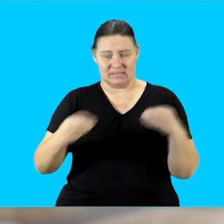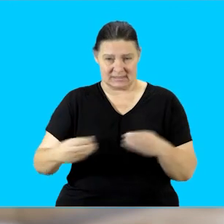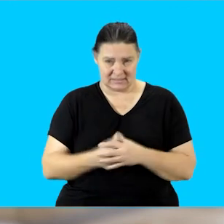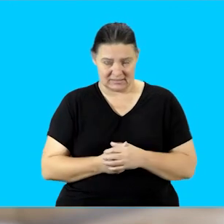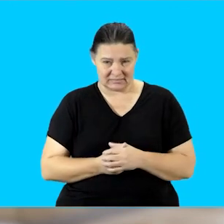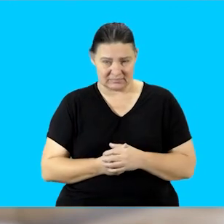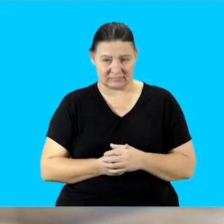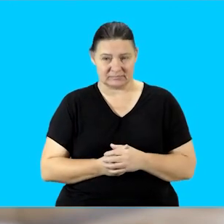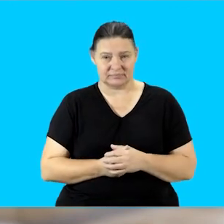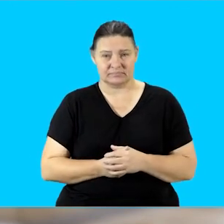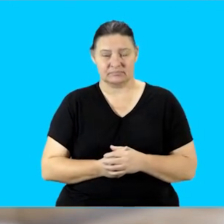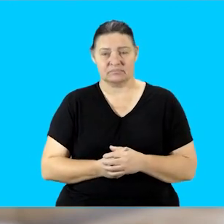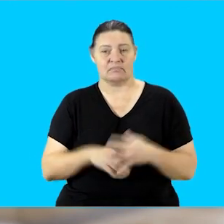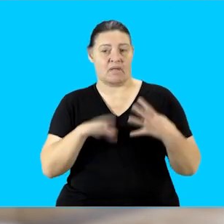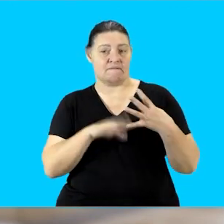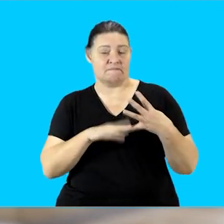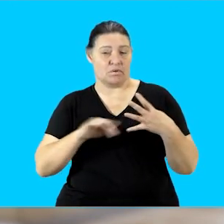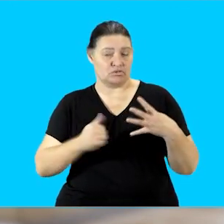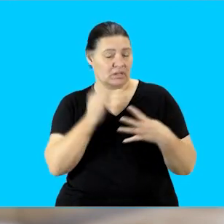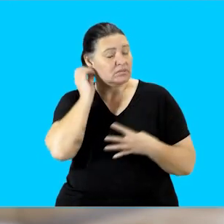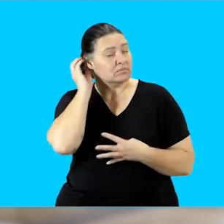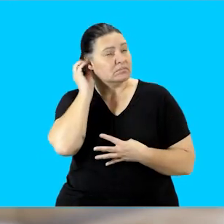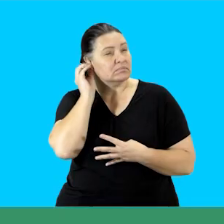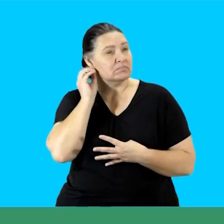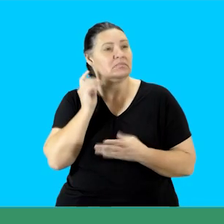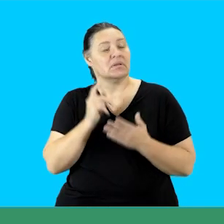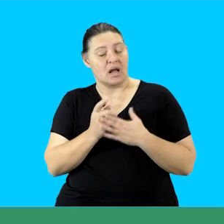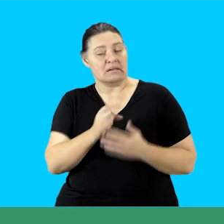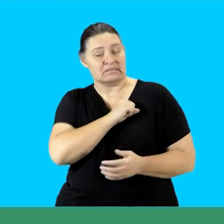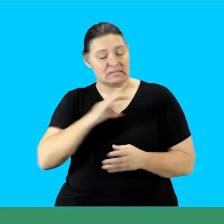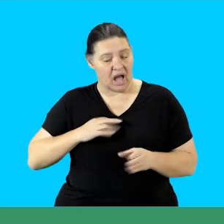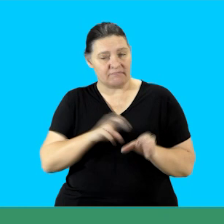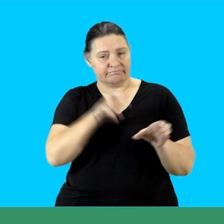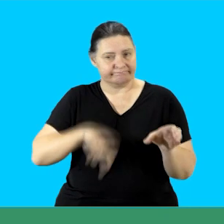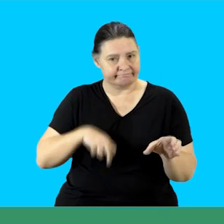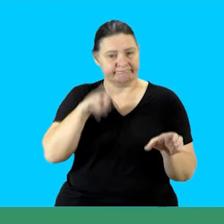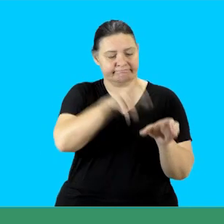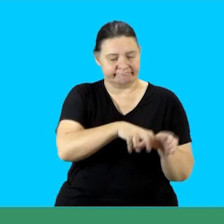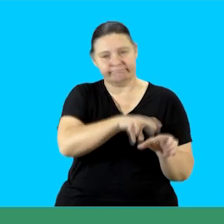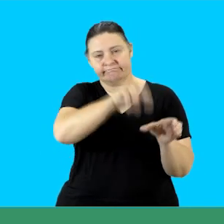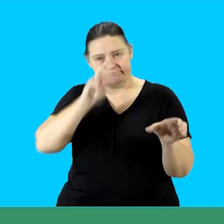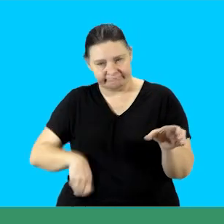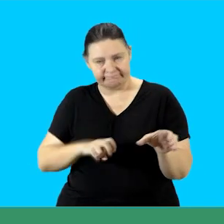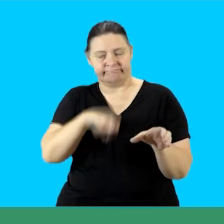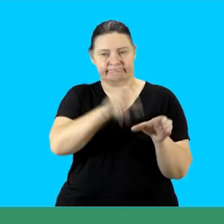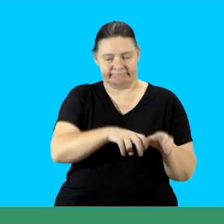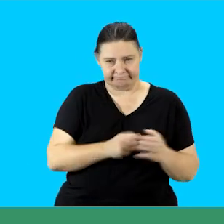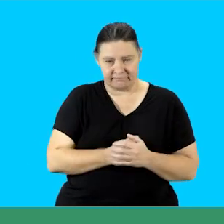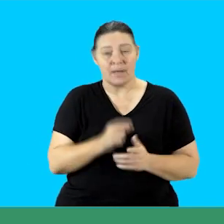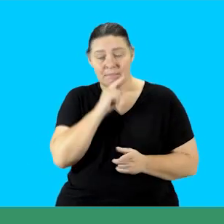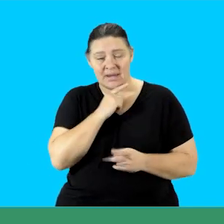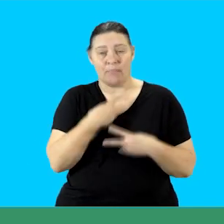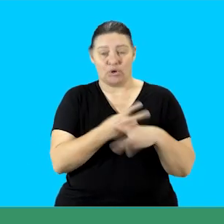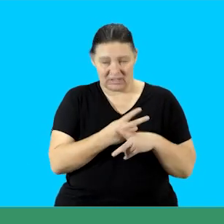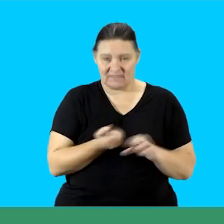decision-making of the business. Let's move on to the fourth challenge. High employee turnover. High employee